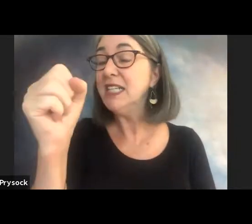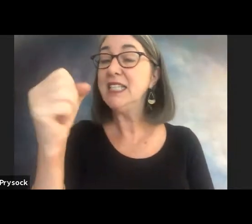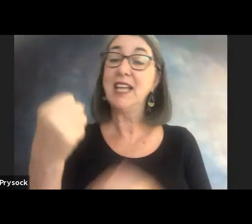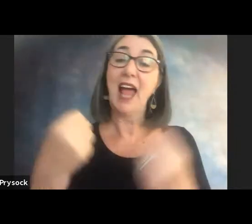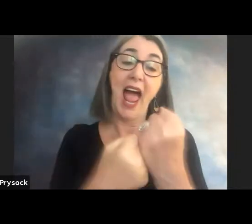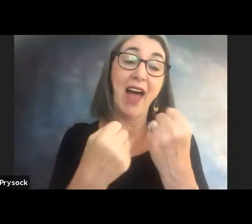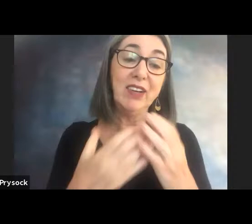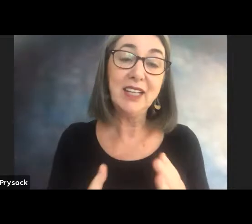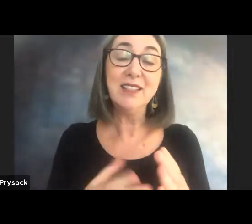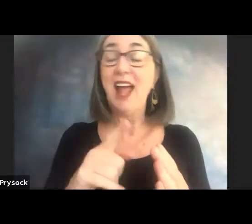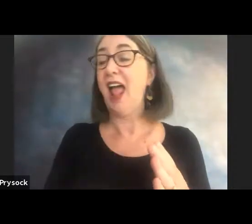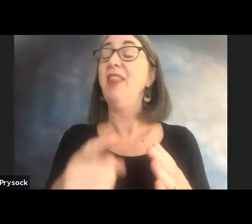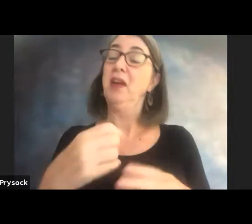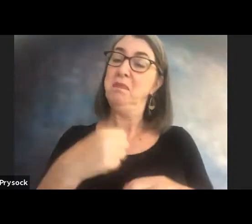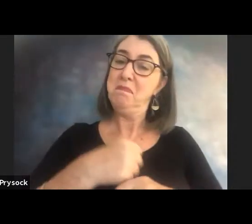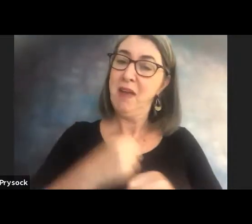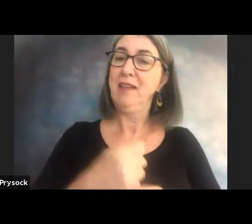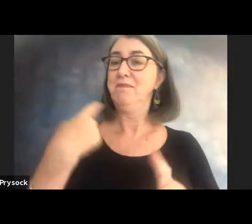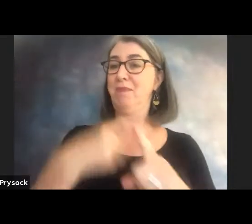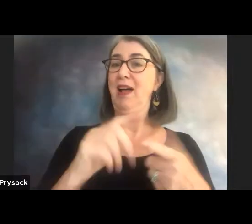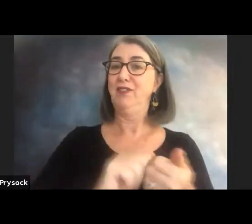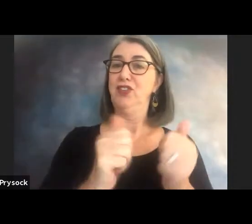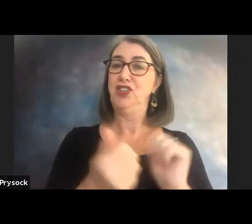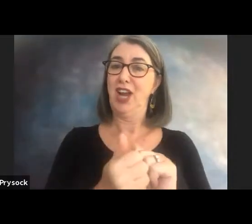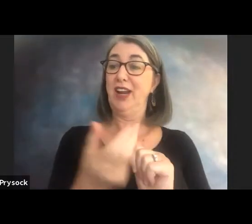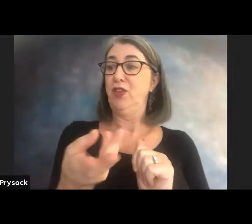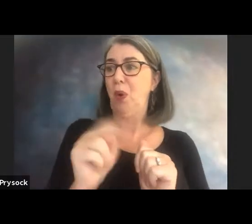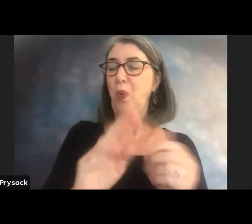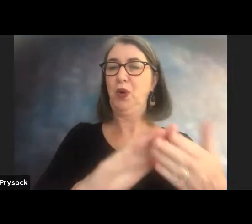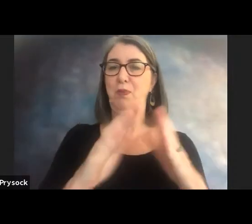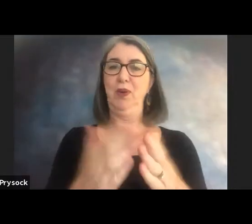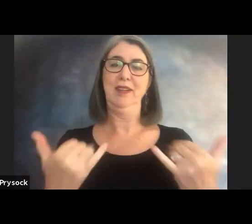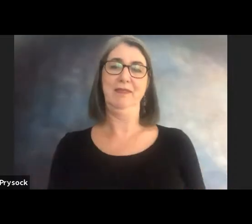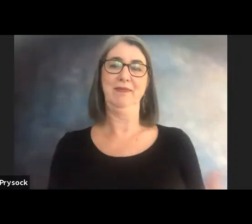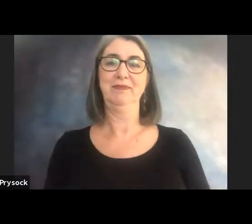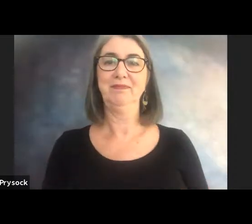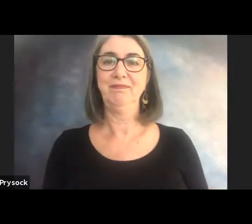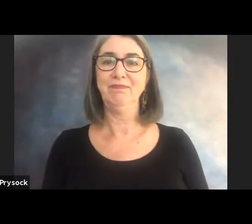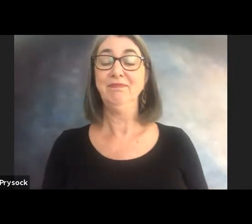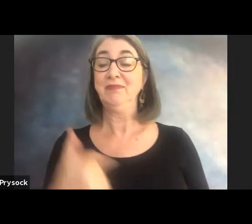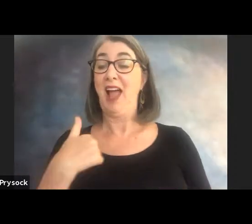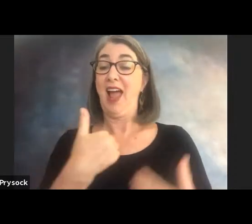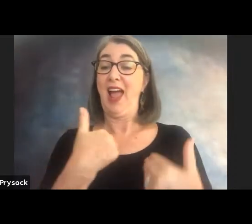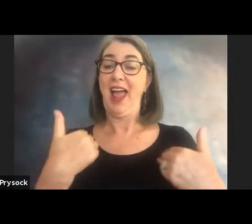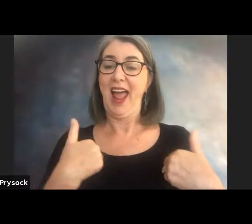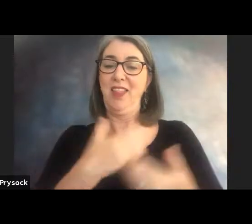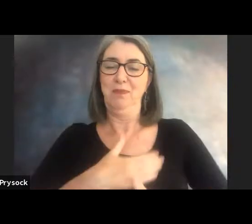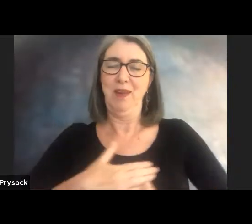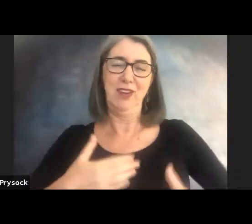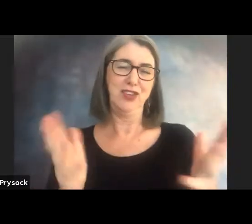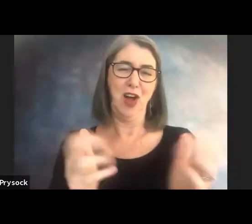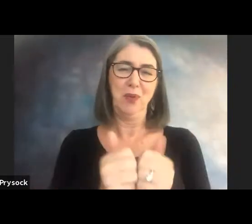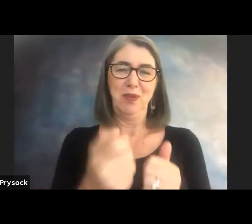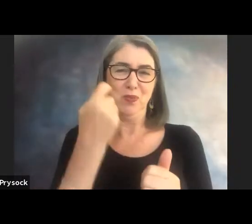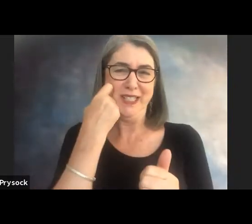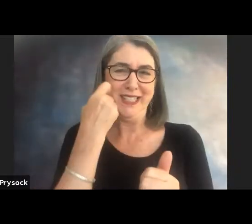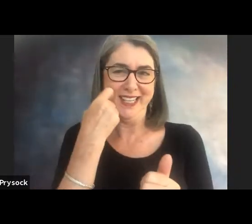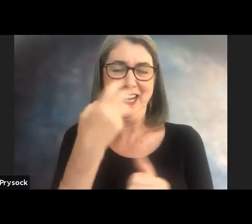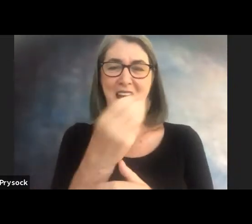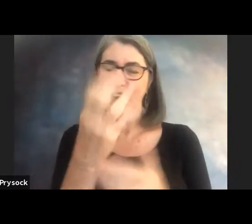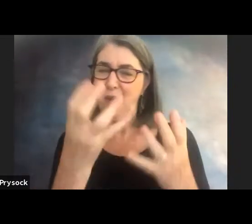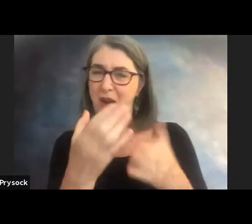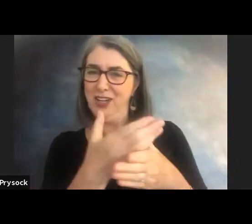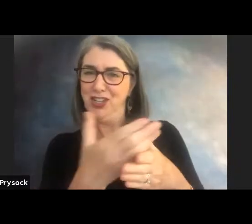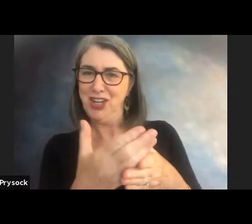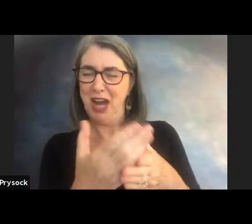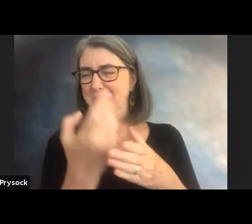advocates, and they are making positive changes in their own communities. I had the pleasure of speaking with them recently, and I want to